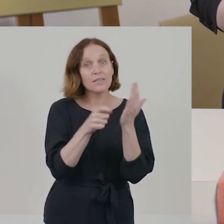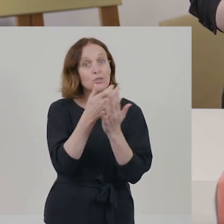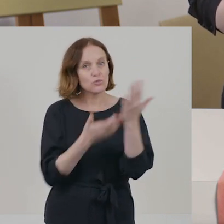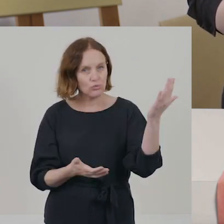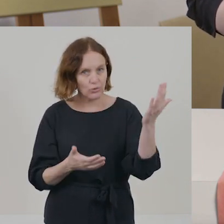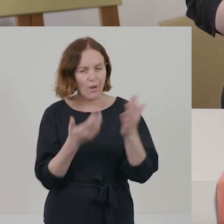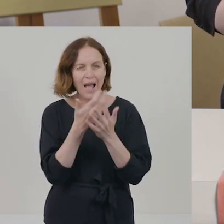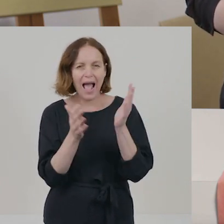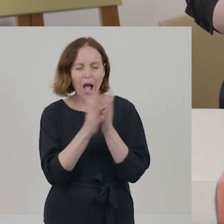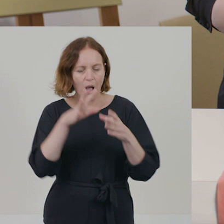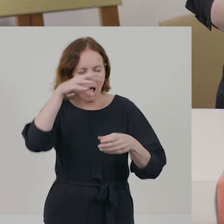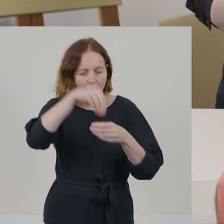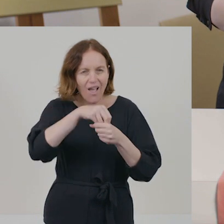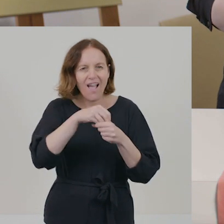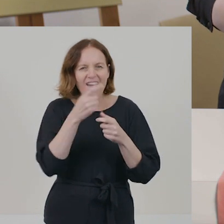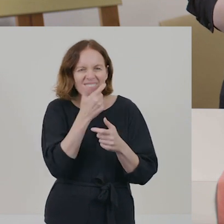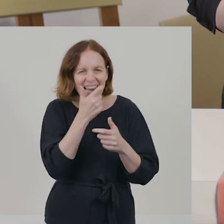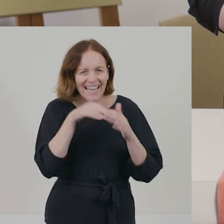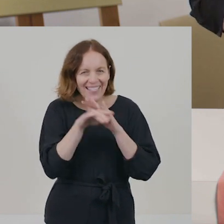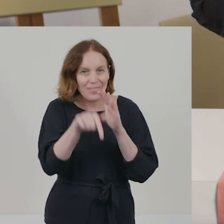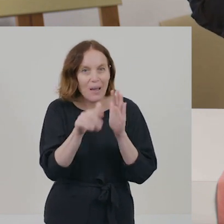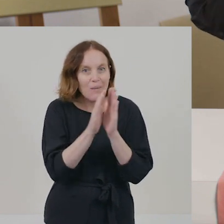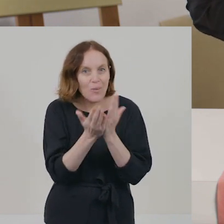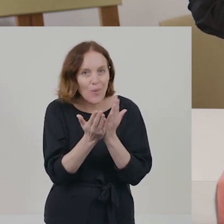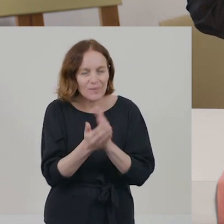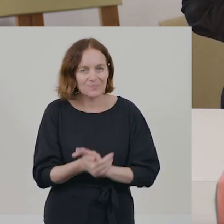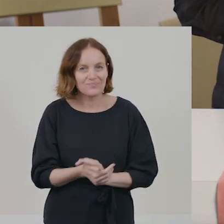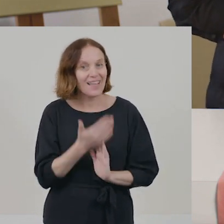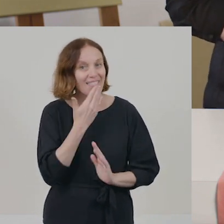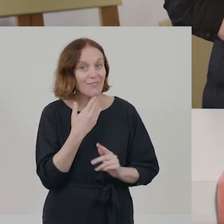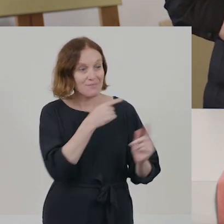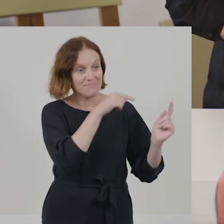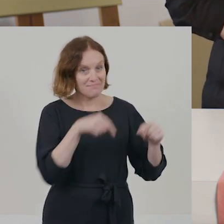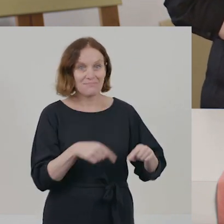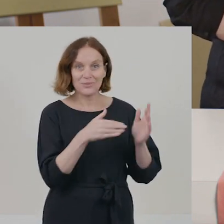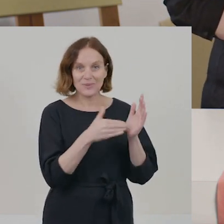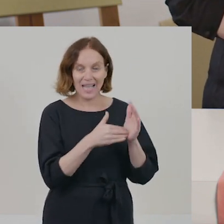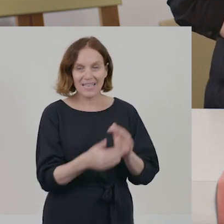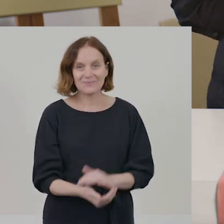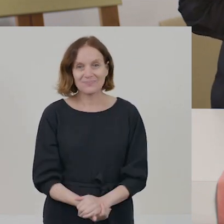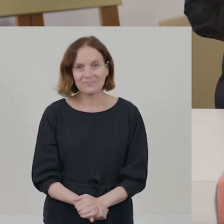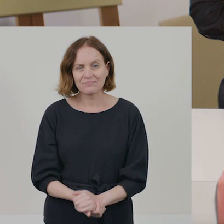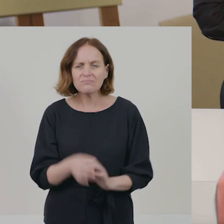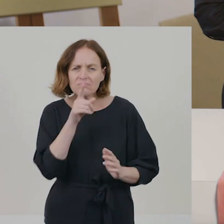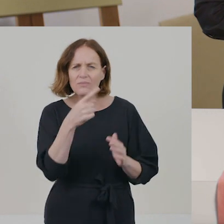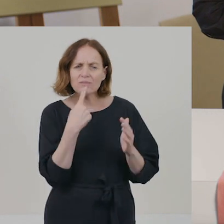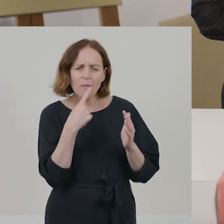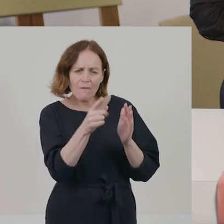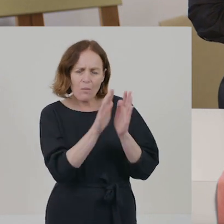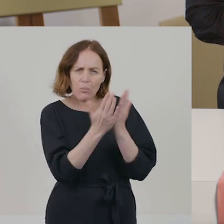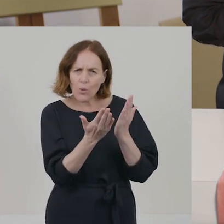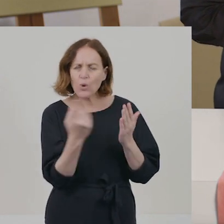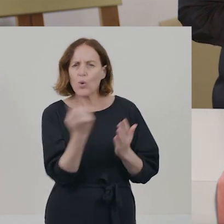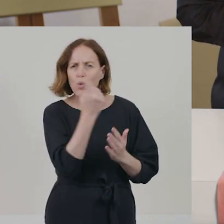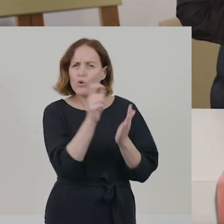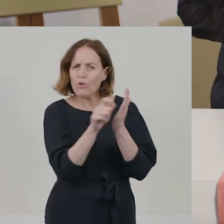he manages to use humour to engage his audience. Thanks for joining us today, Adam. So, what type of books do you write and